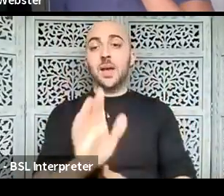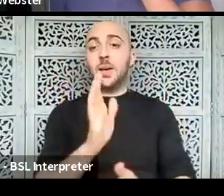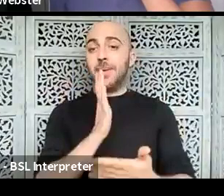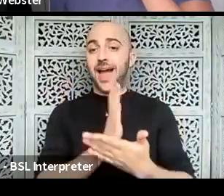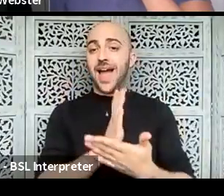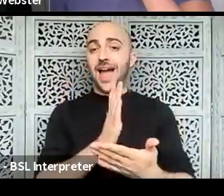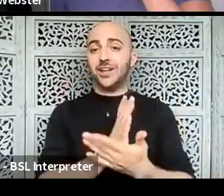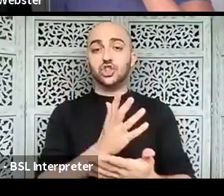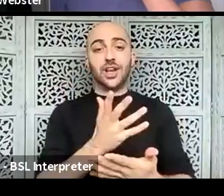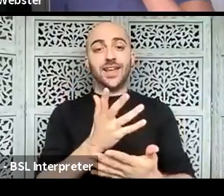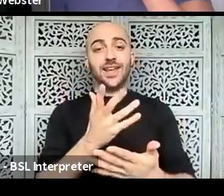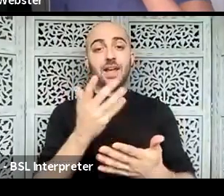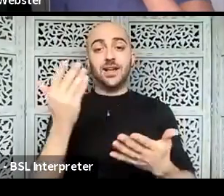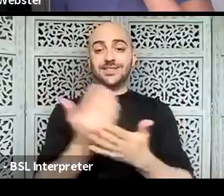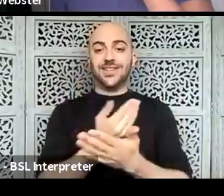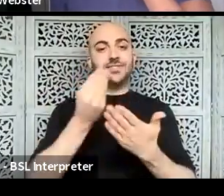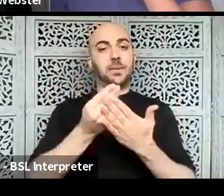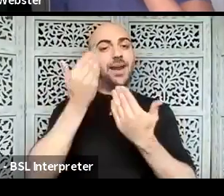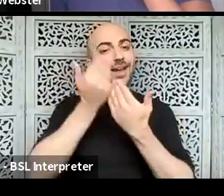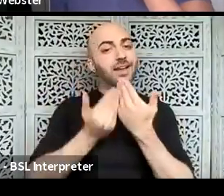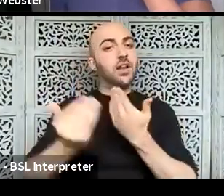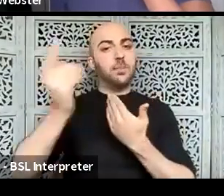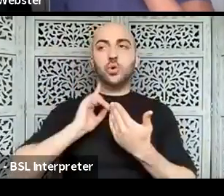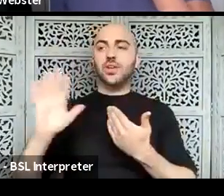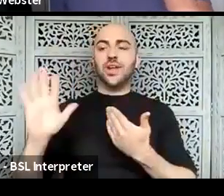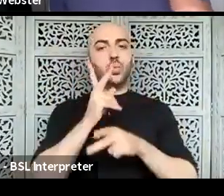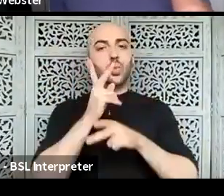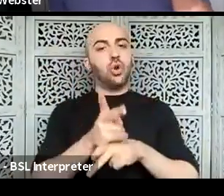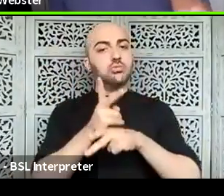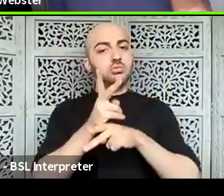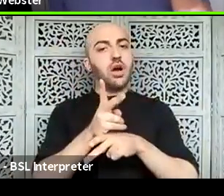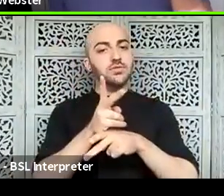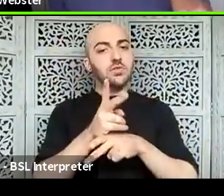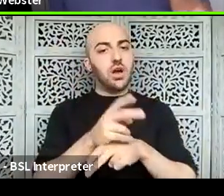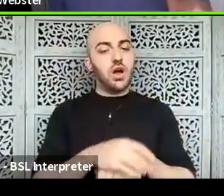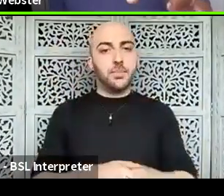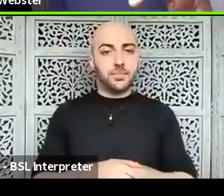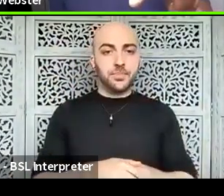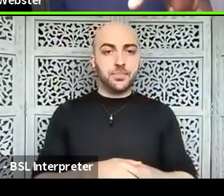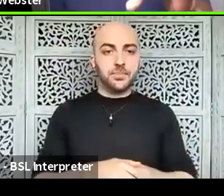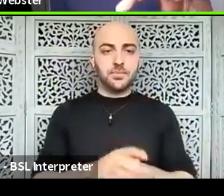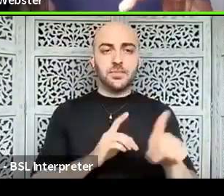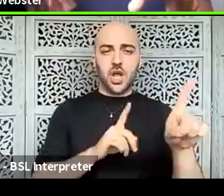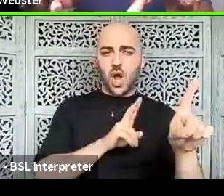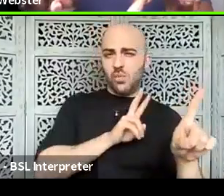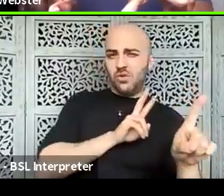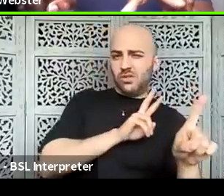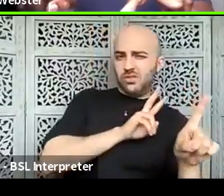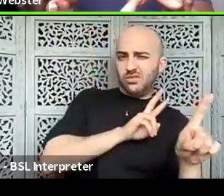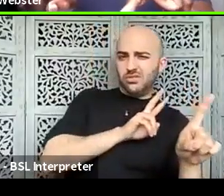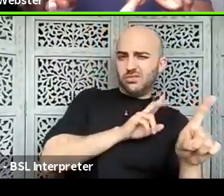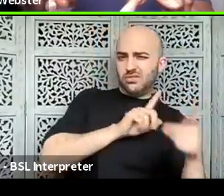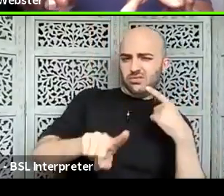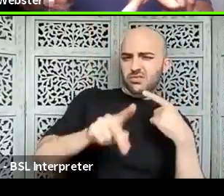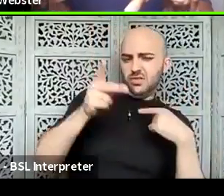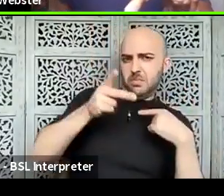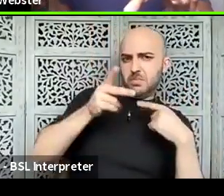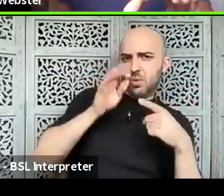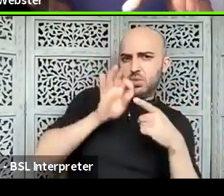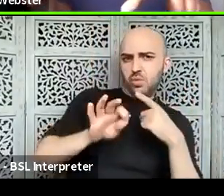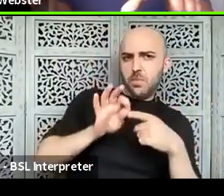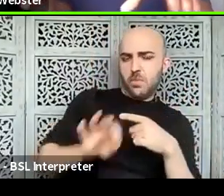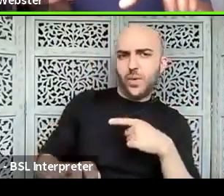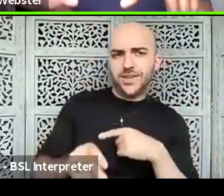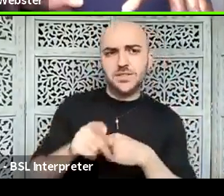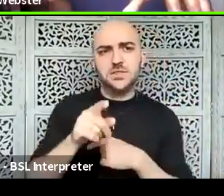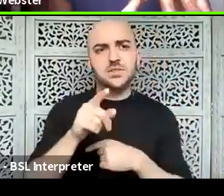us money in the long run because we know that everyone's being looked after. I think, just to jump in on the back of both your points, actually, and what kind